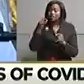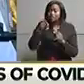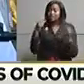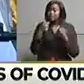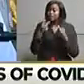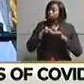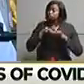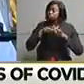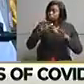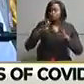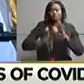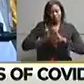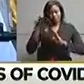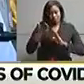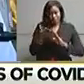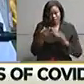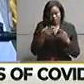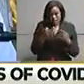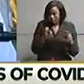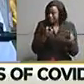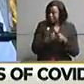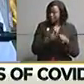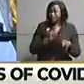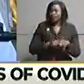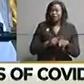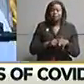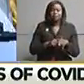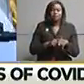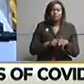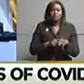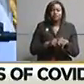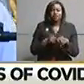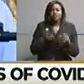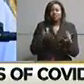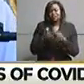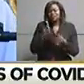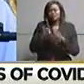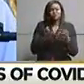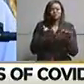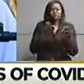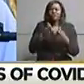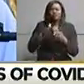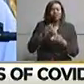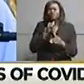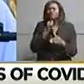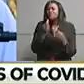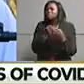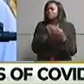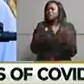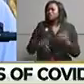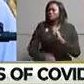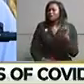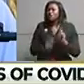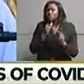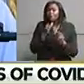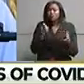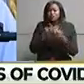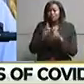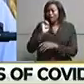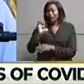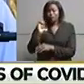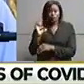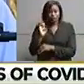infectious, but at the same time, the kill ratio was not so high. It was not like Ebola.